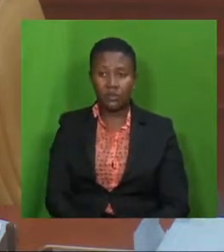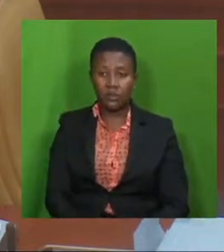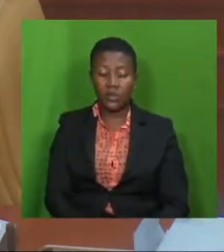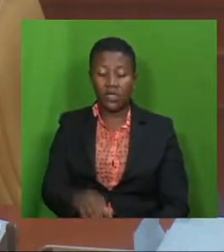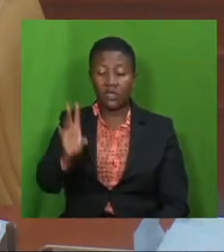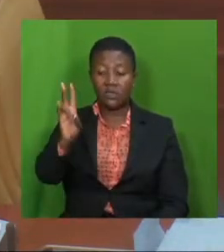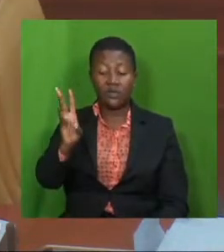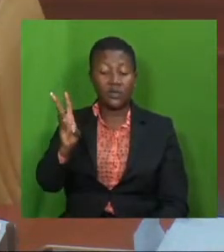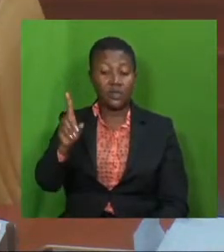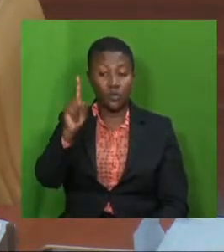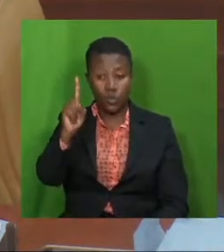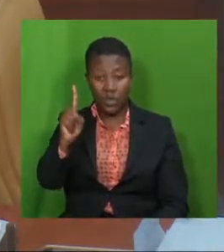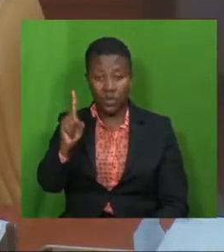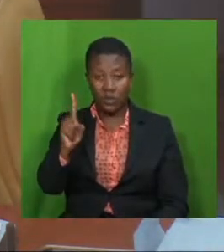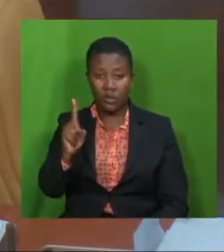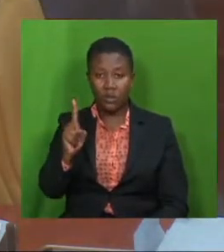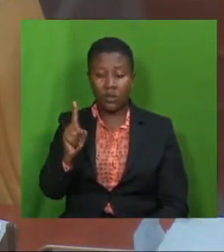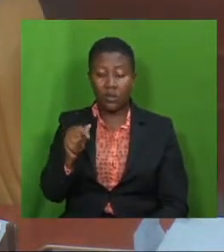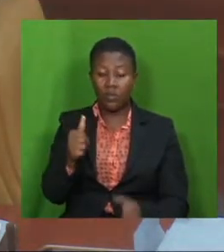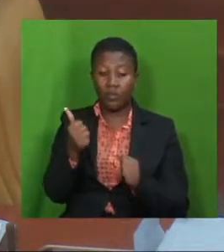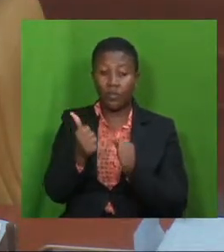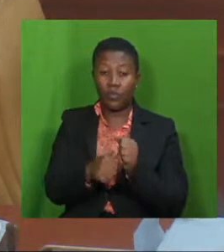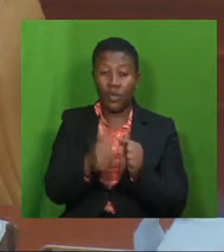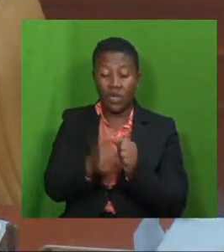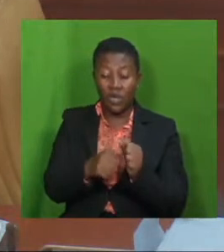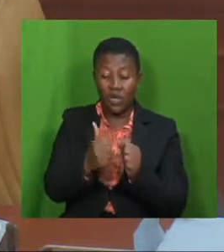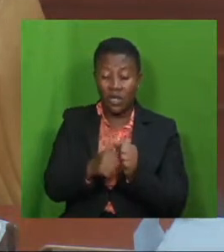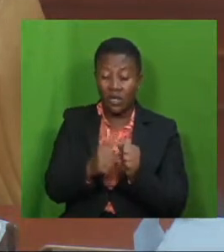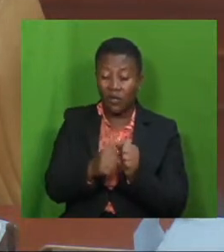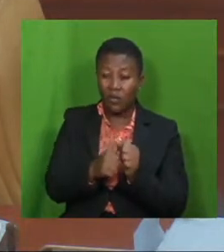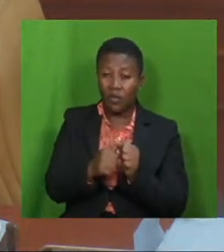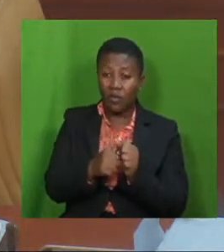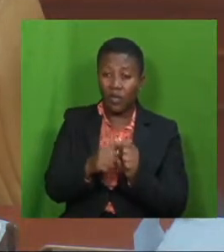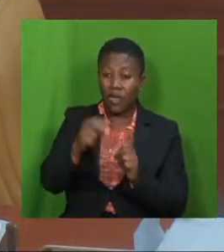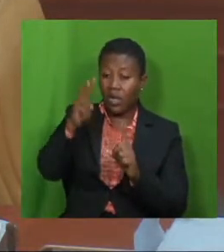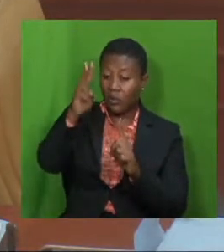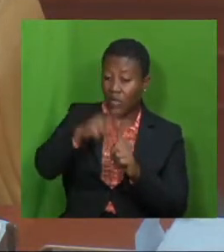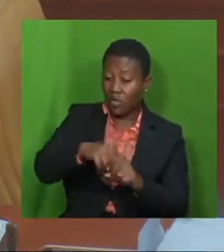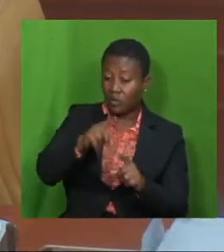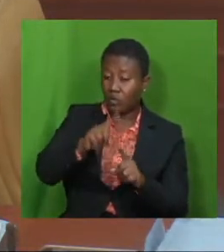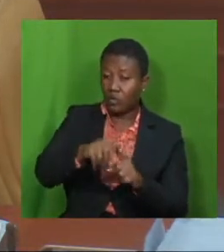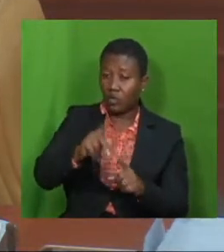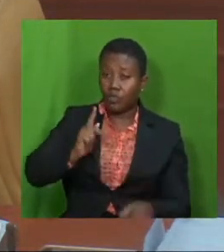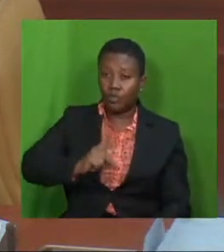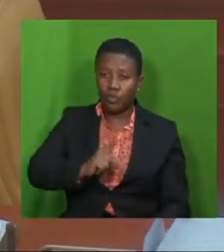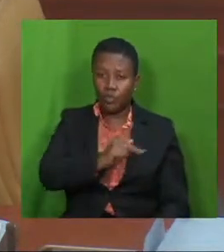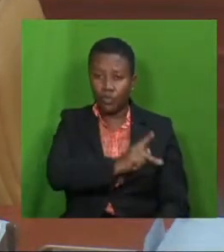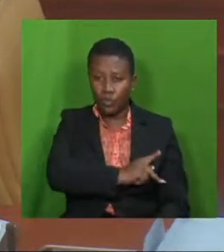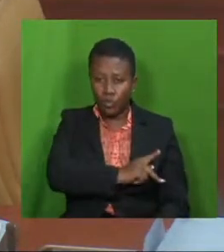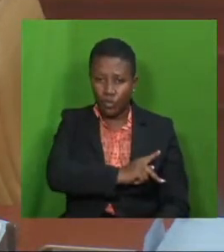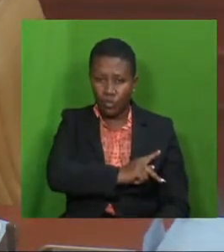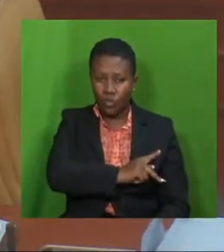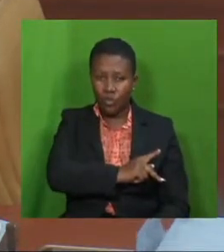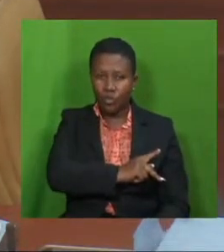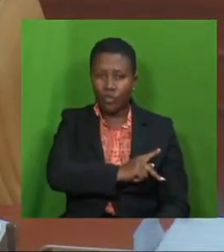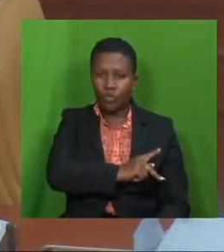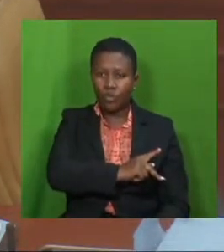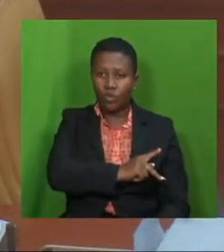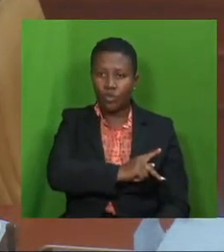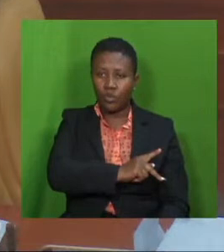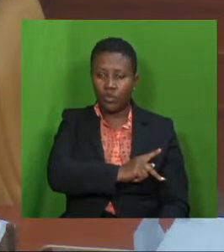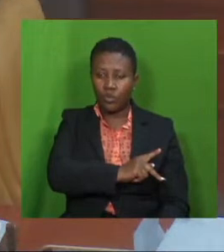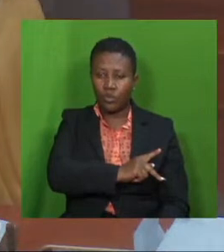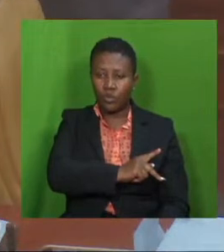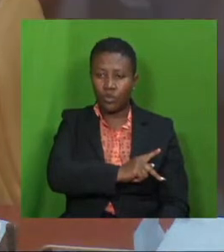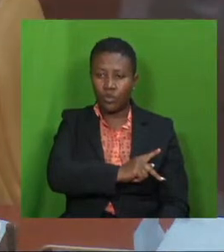76(1). Every application to Parliament shall, and I think the word there is